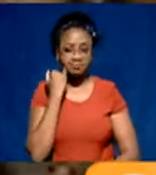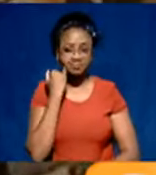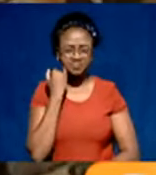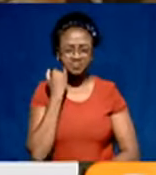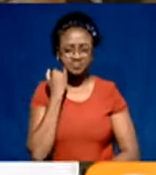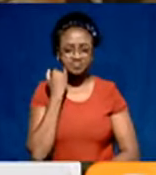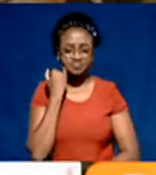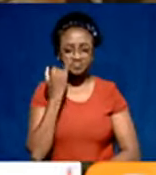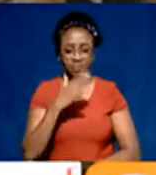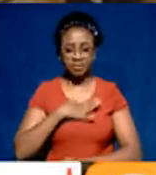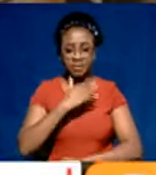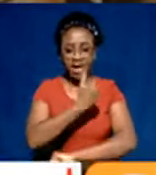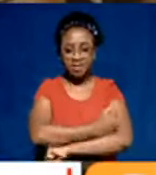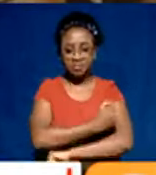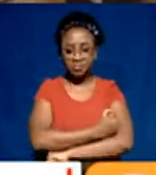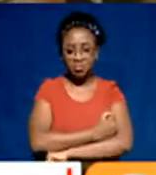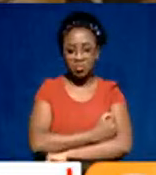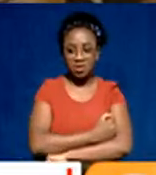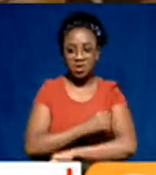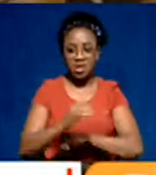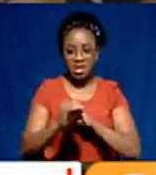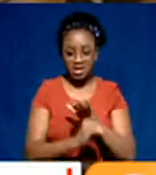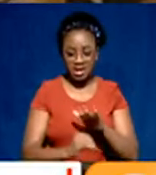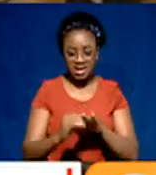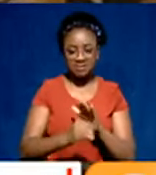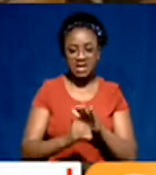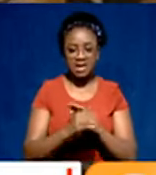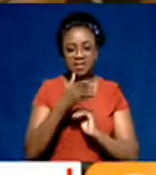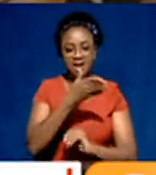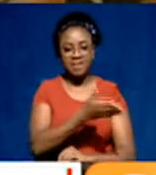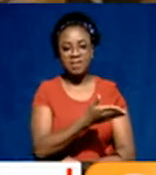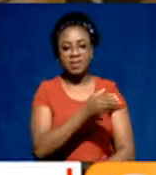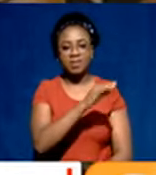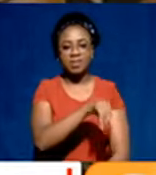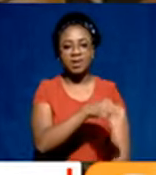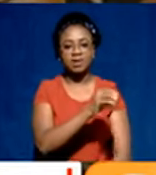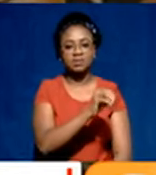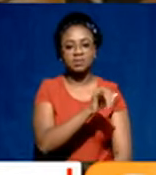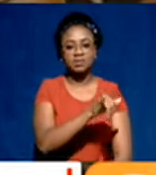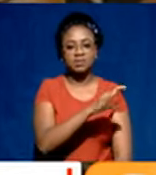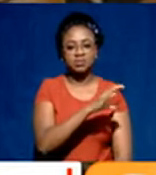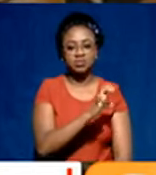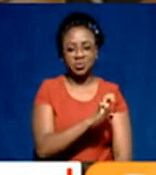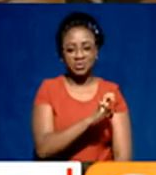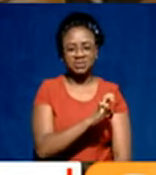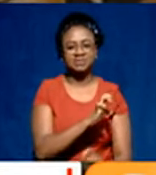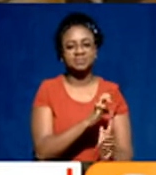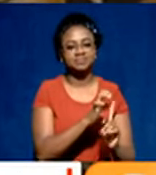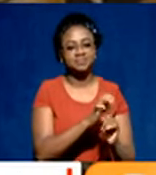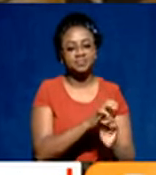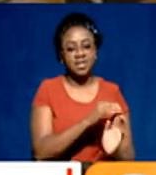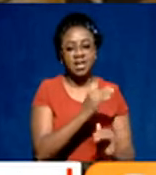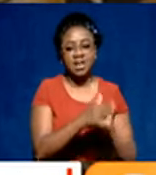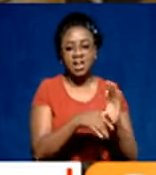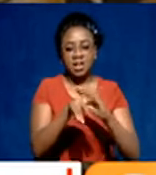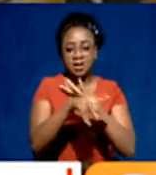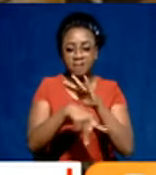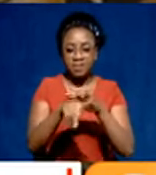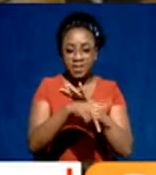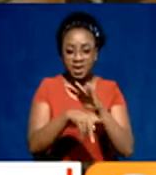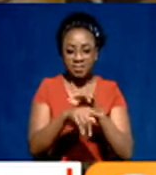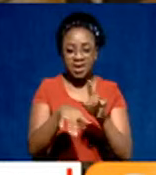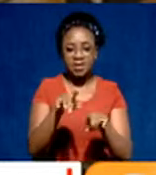Nilisomea shule ya nasari hapa hivi inaitwa Joyce. Nikaweza kujiunga na shule ya msingi